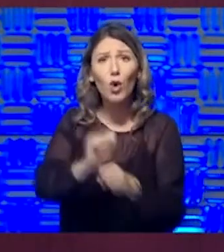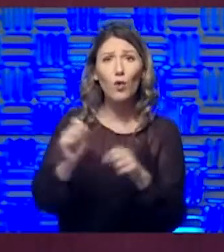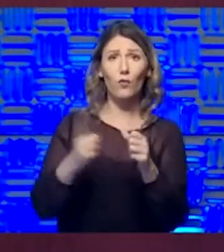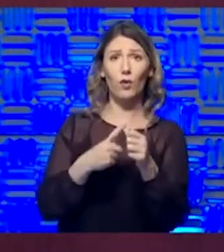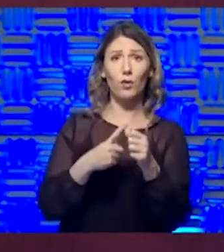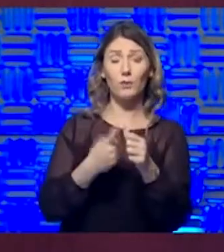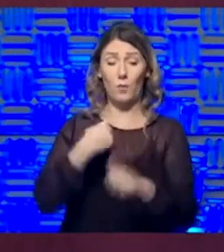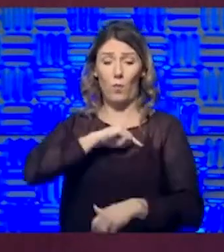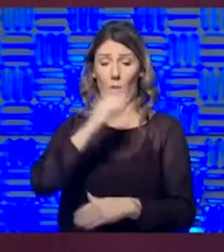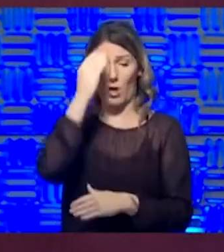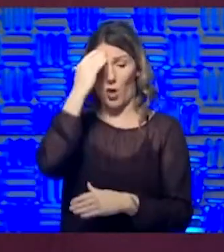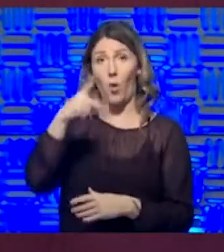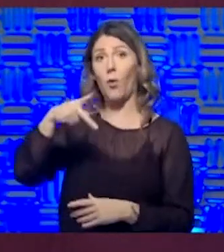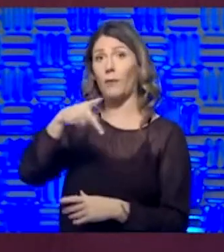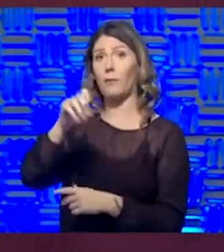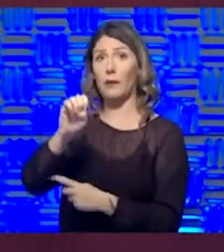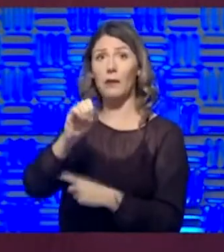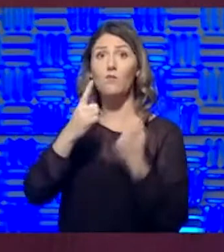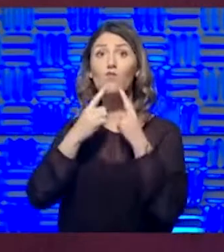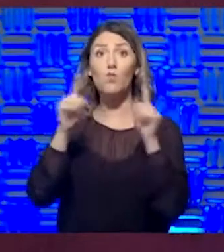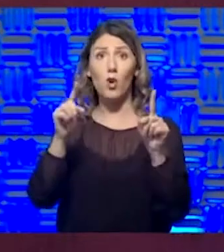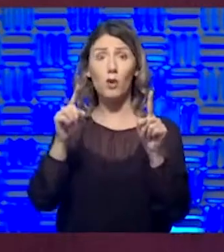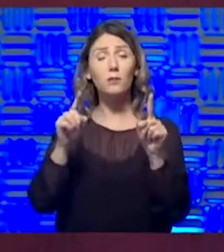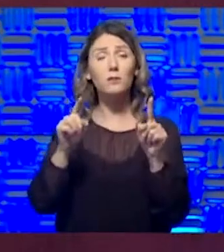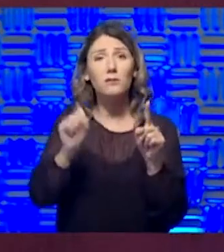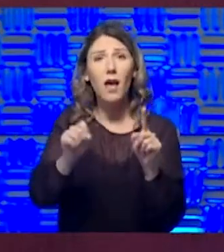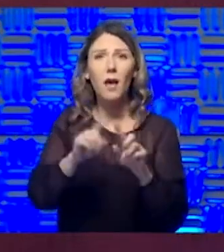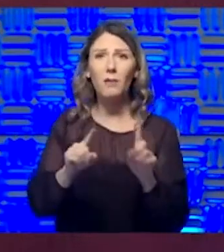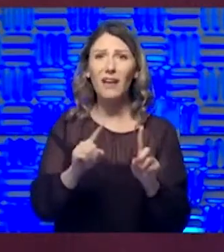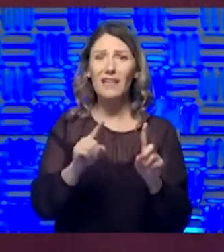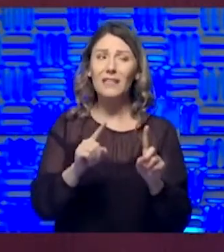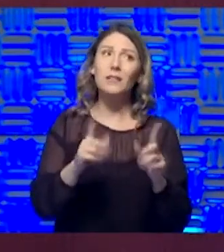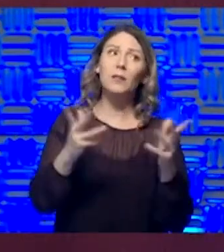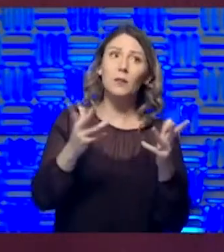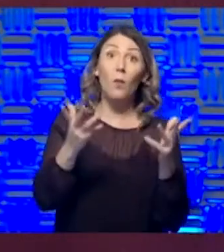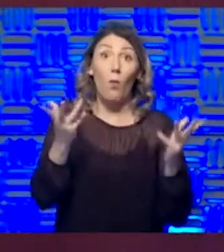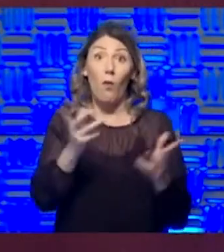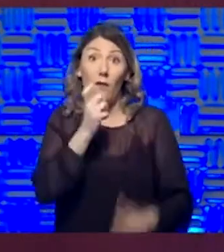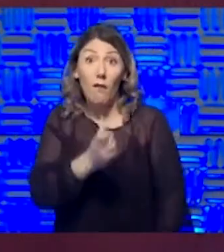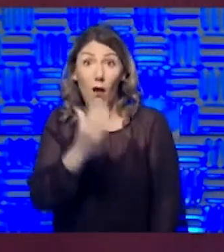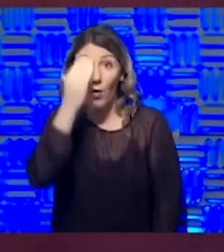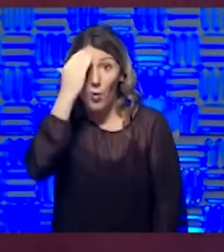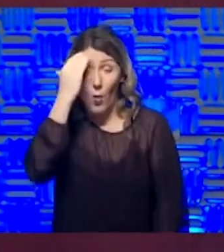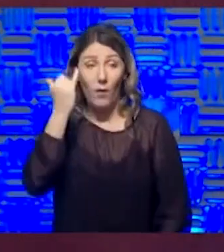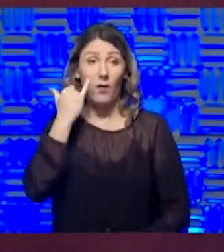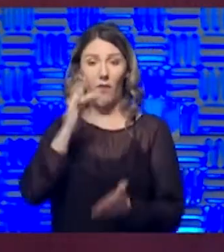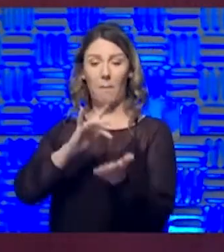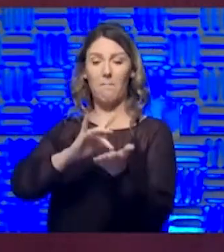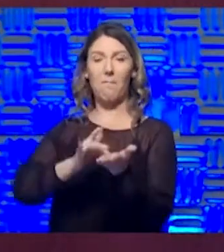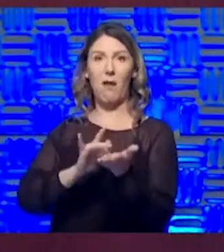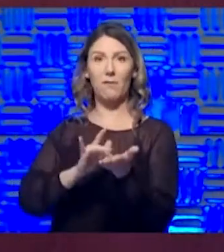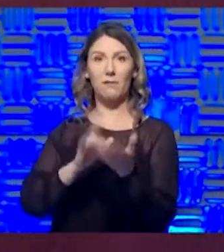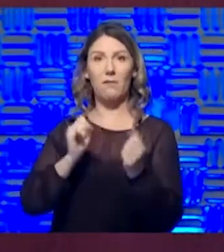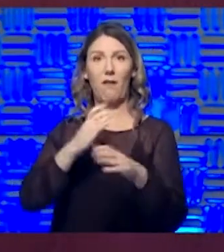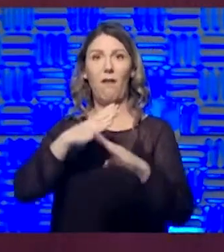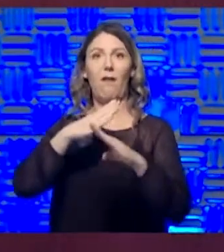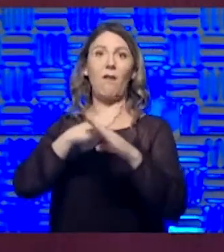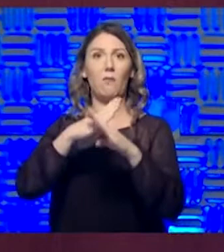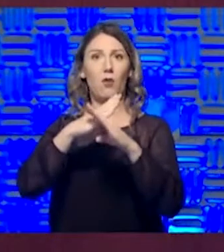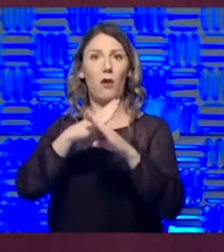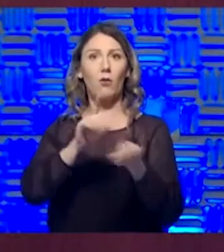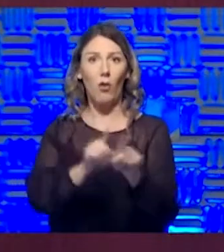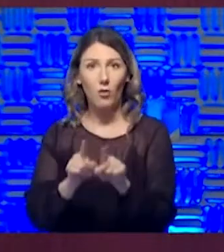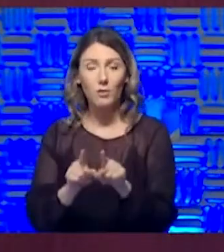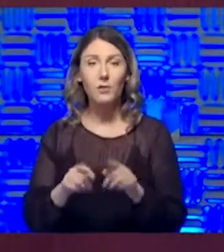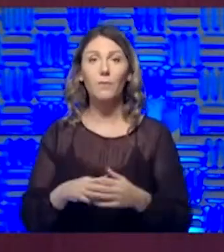protective gear works. We know that protective equipment works. But we don't know if a medication would help us protect us. So